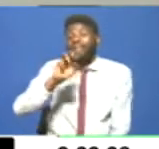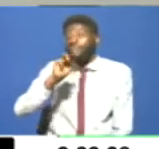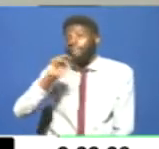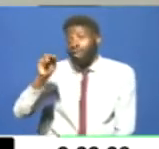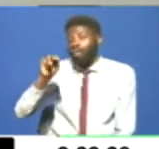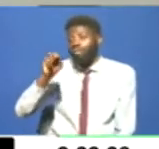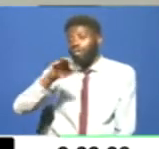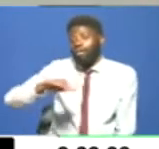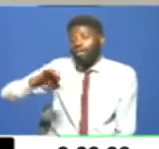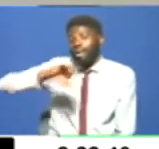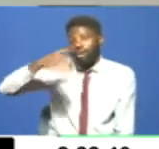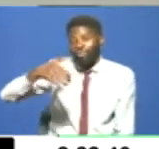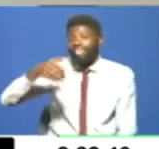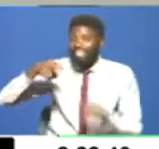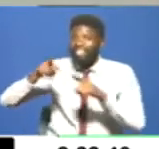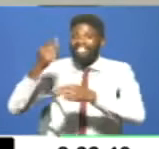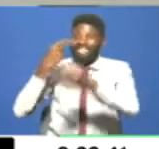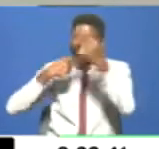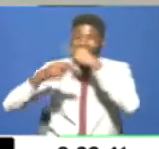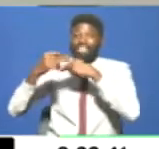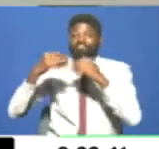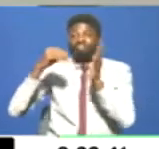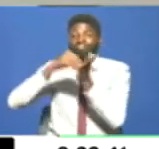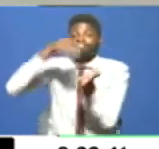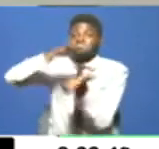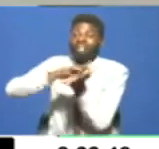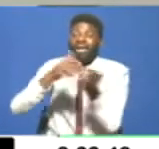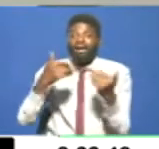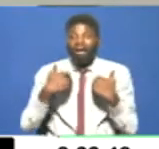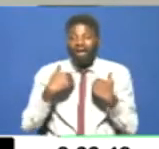she set the women half marathon record of